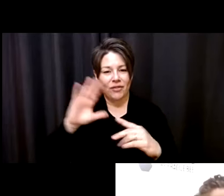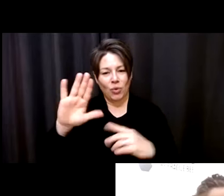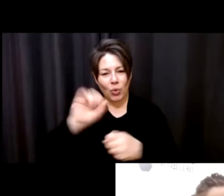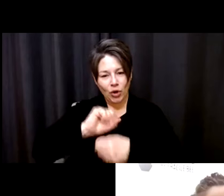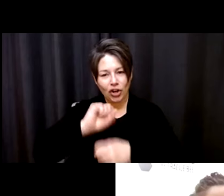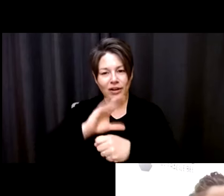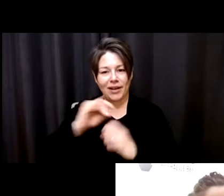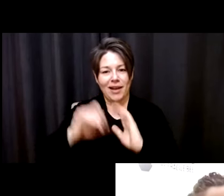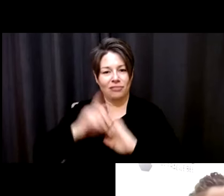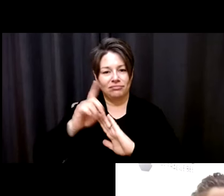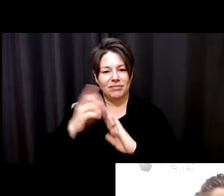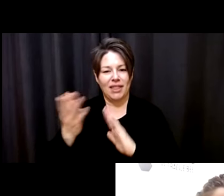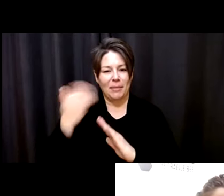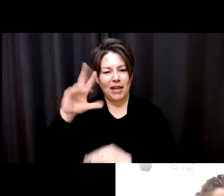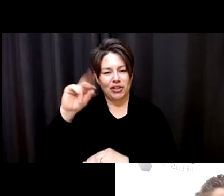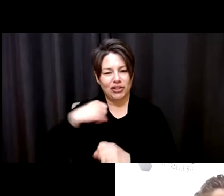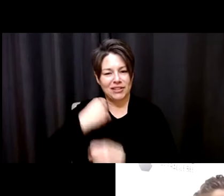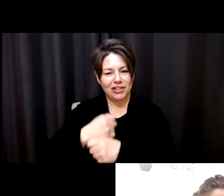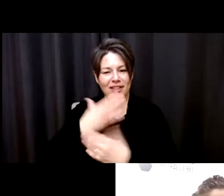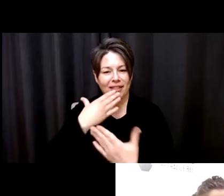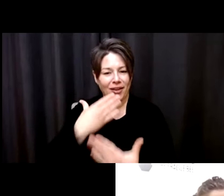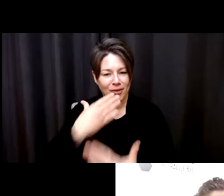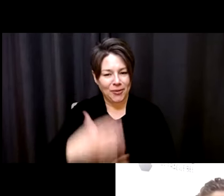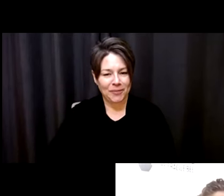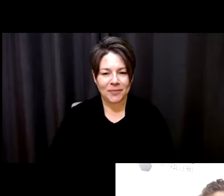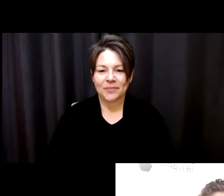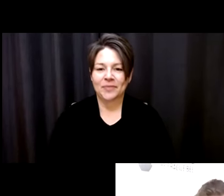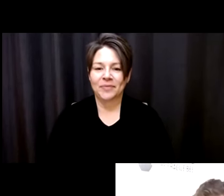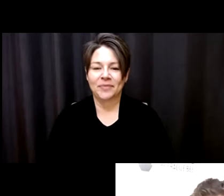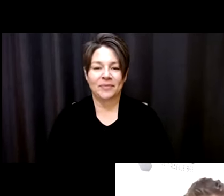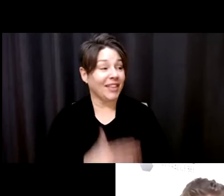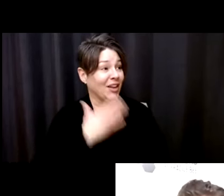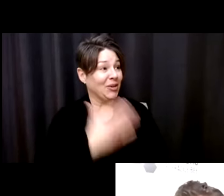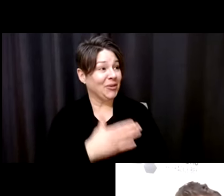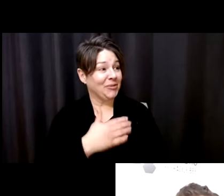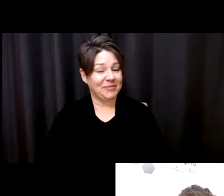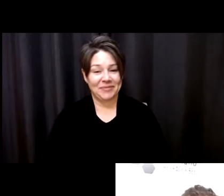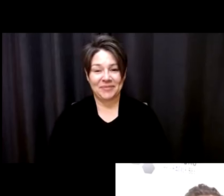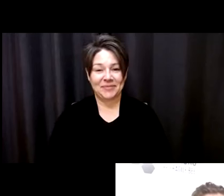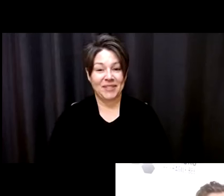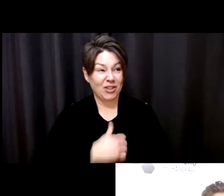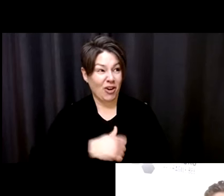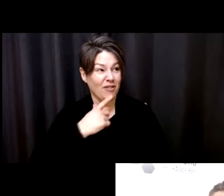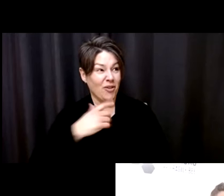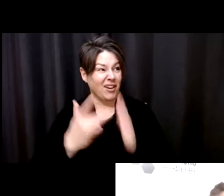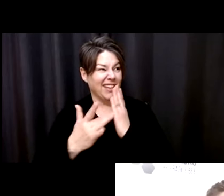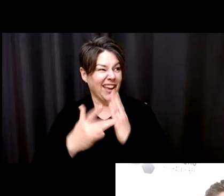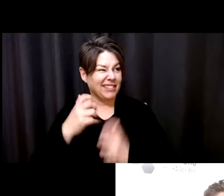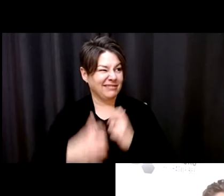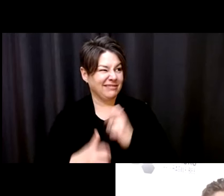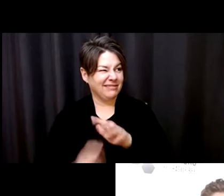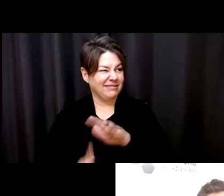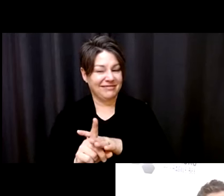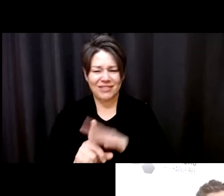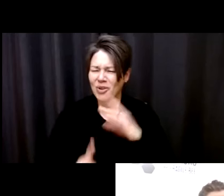that over the last 30 years. So thank you. Thank you. Sorry for the glitch. No problem